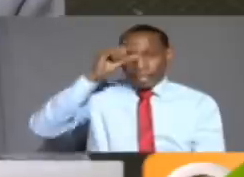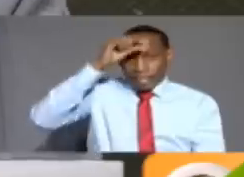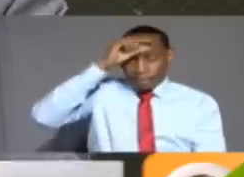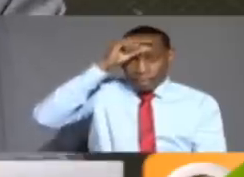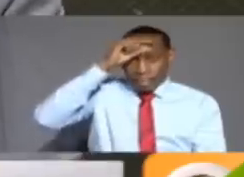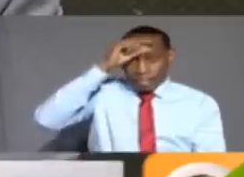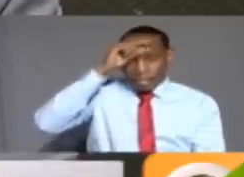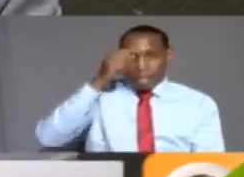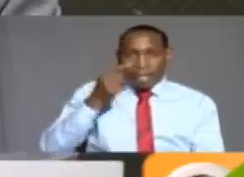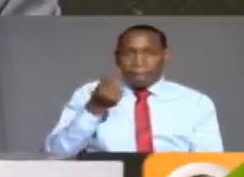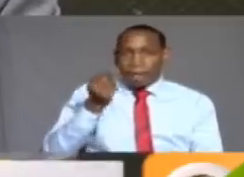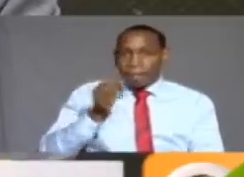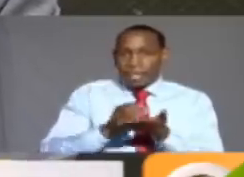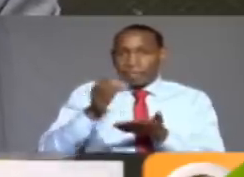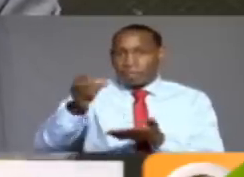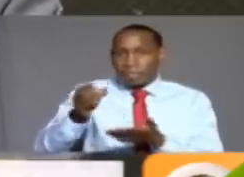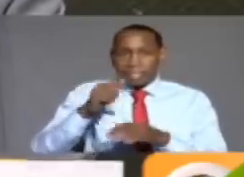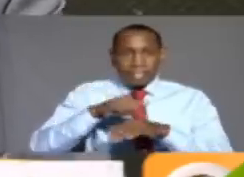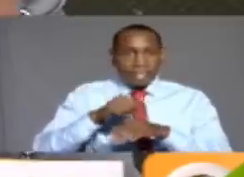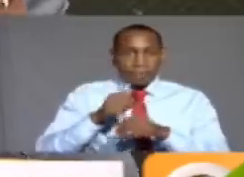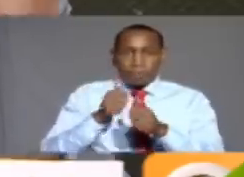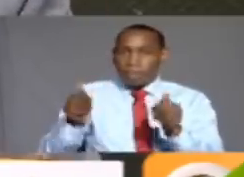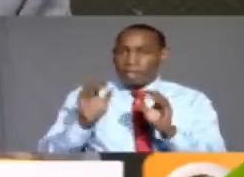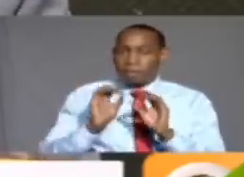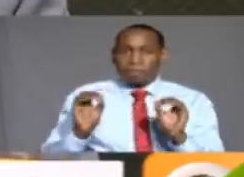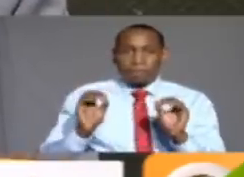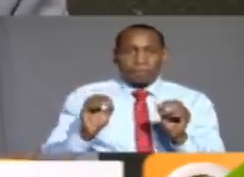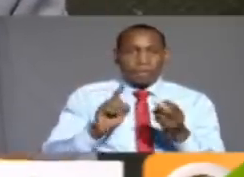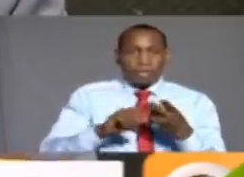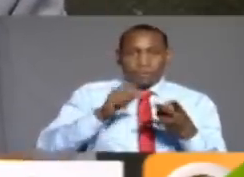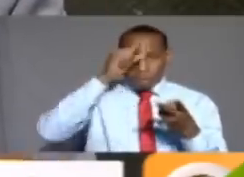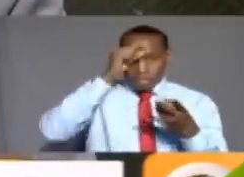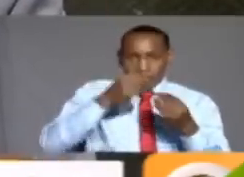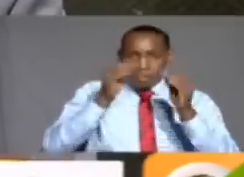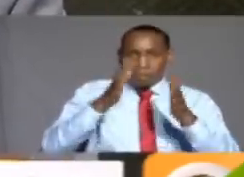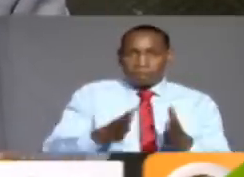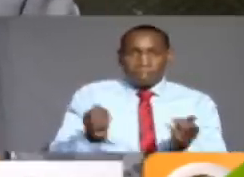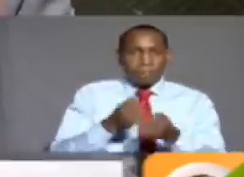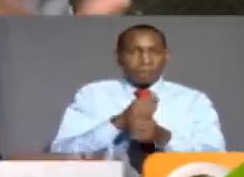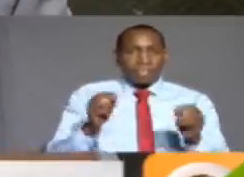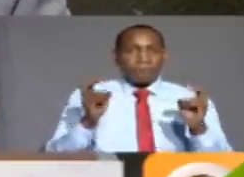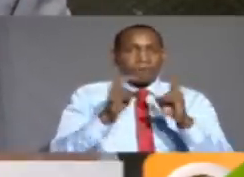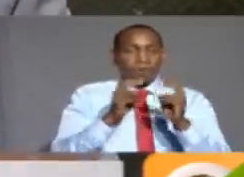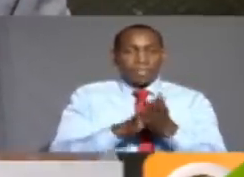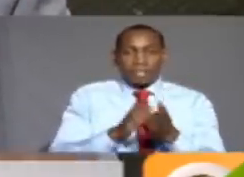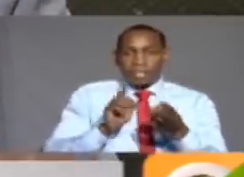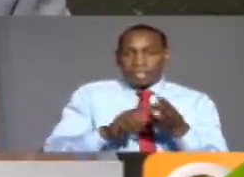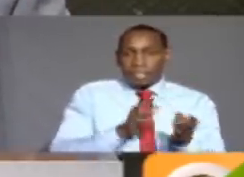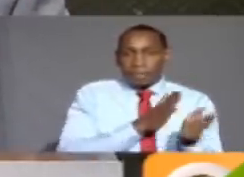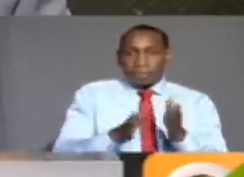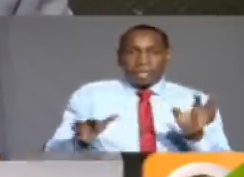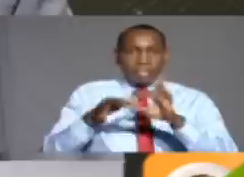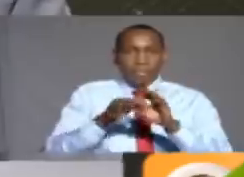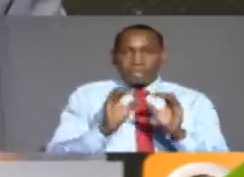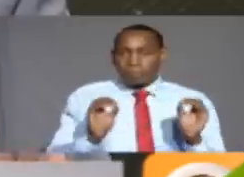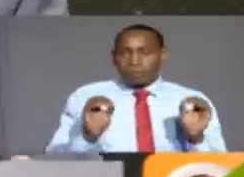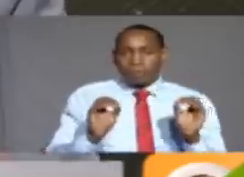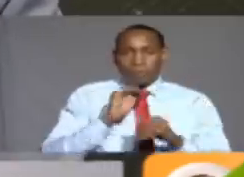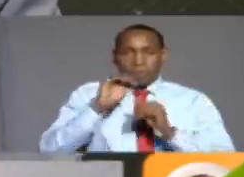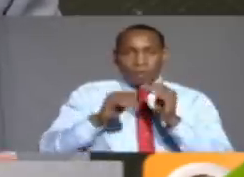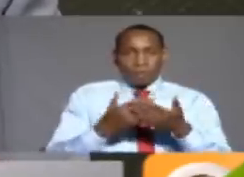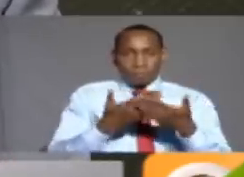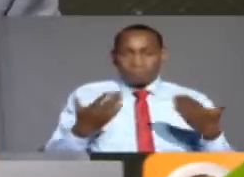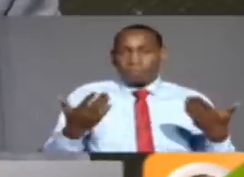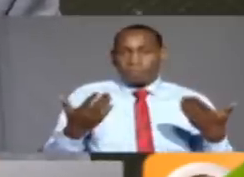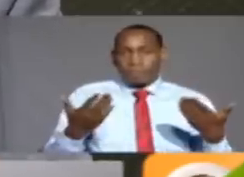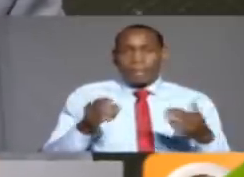problems. Money is not coming in time, government officials who are not accessible, planning that is not coordinated. You know, all these things